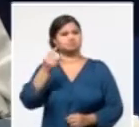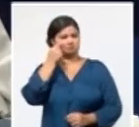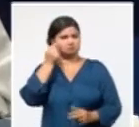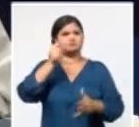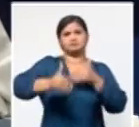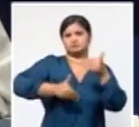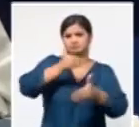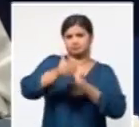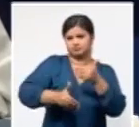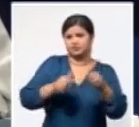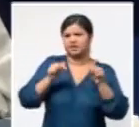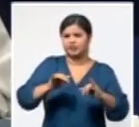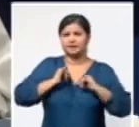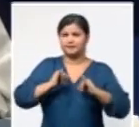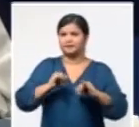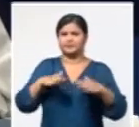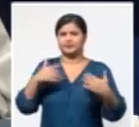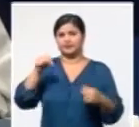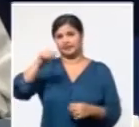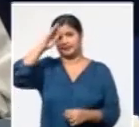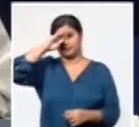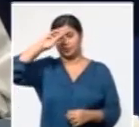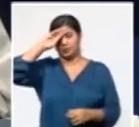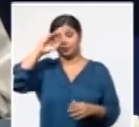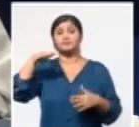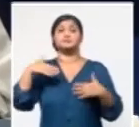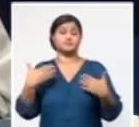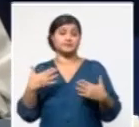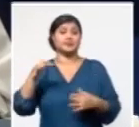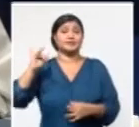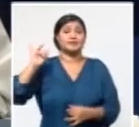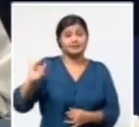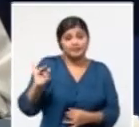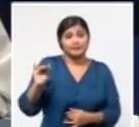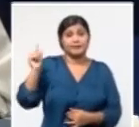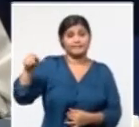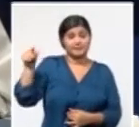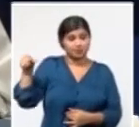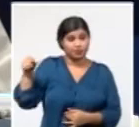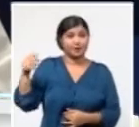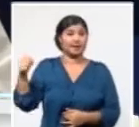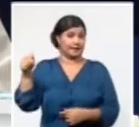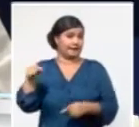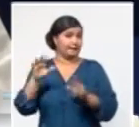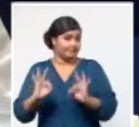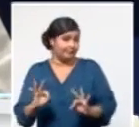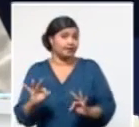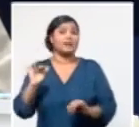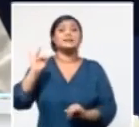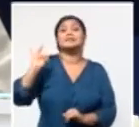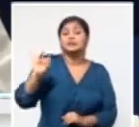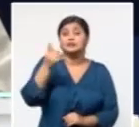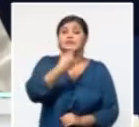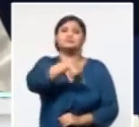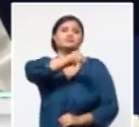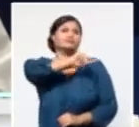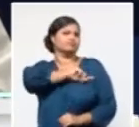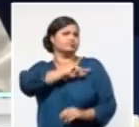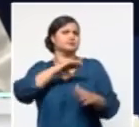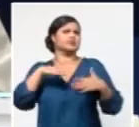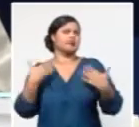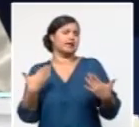in our pandemic. 7 of the cases were asymptomatic, and